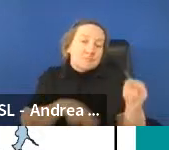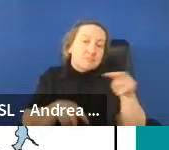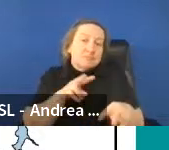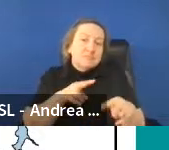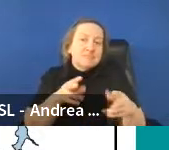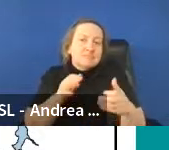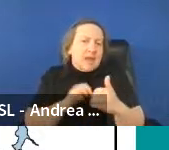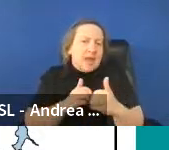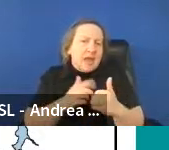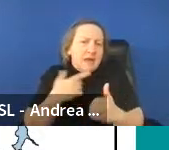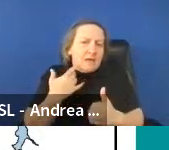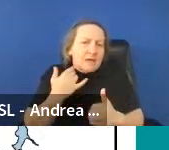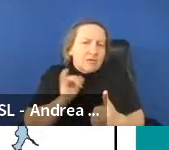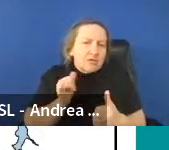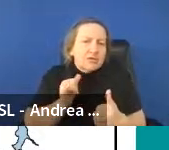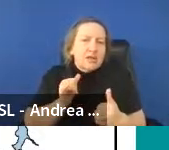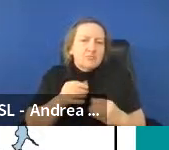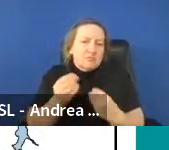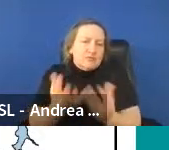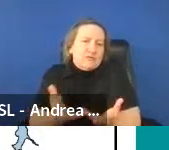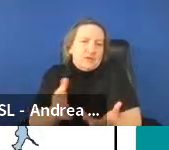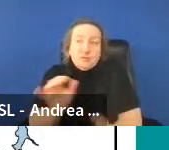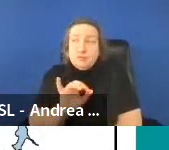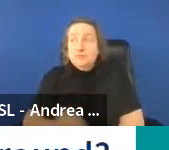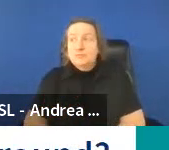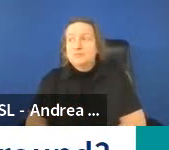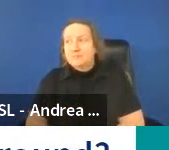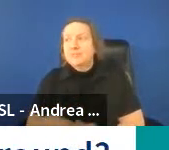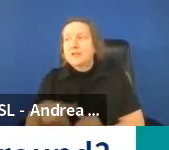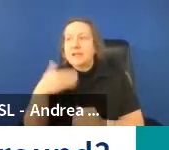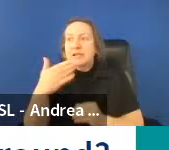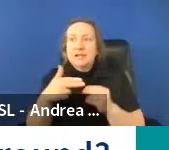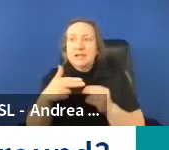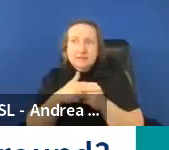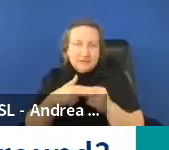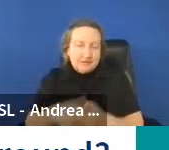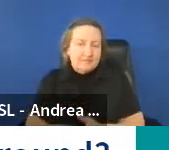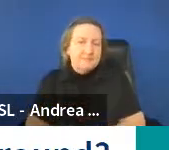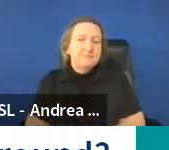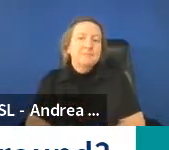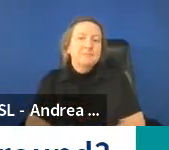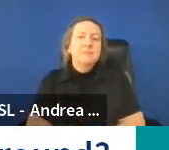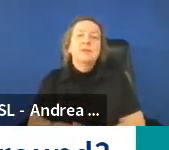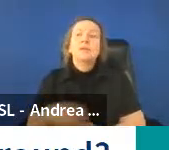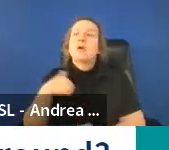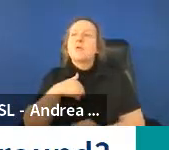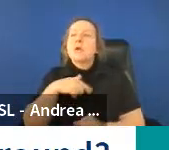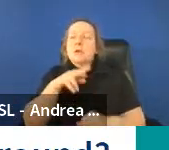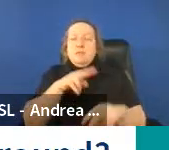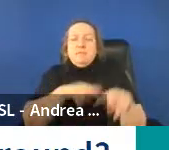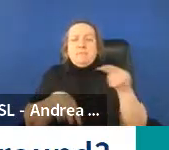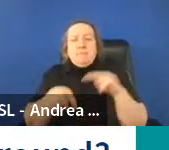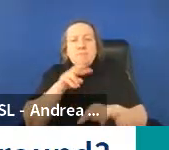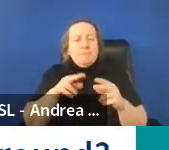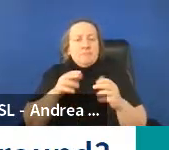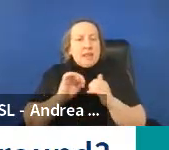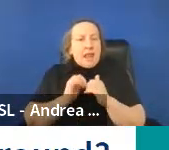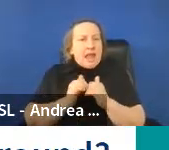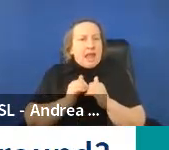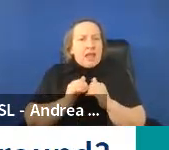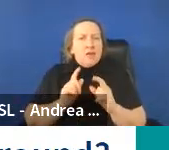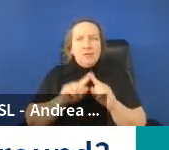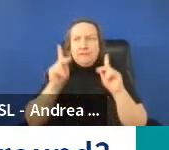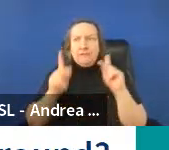looks like and provide that for you. Next slide. So we dug into how different